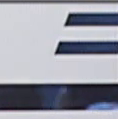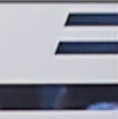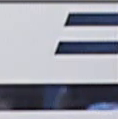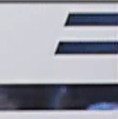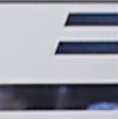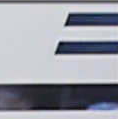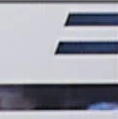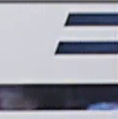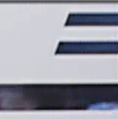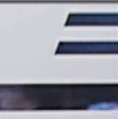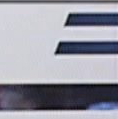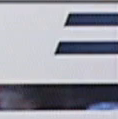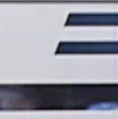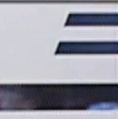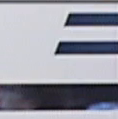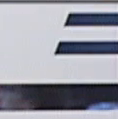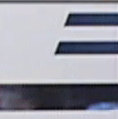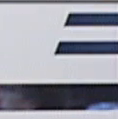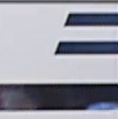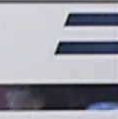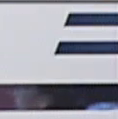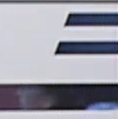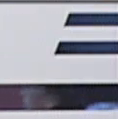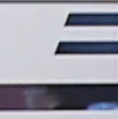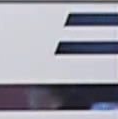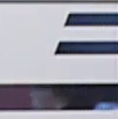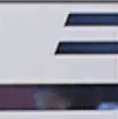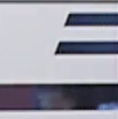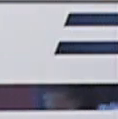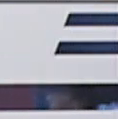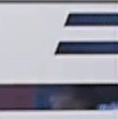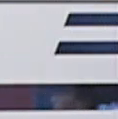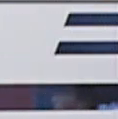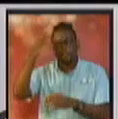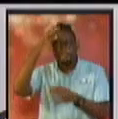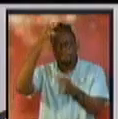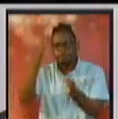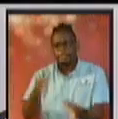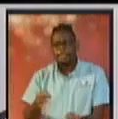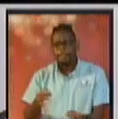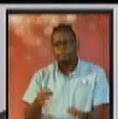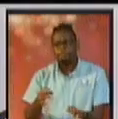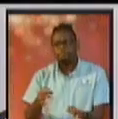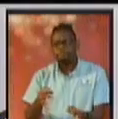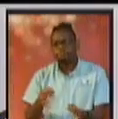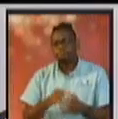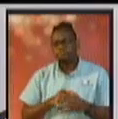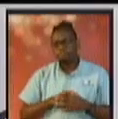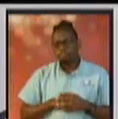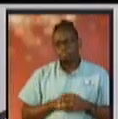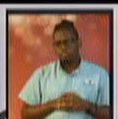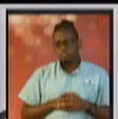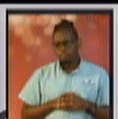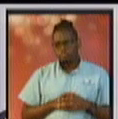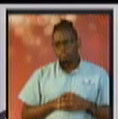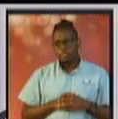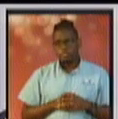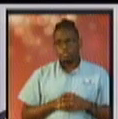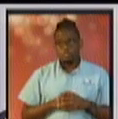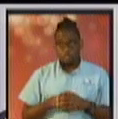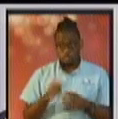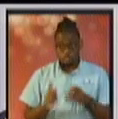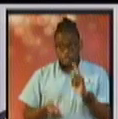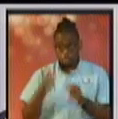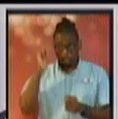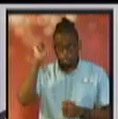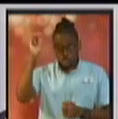vaccine included in the COVAX facility. Sunilala reports. Certainly, Trinidad and Tobago, once we are ready, will be